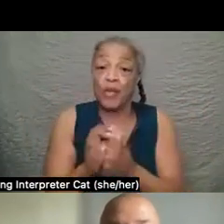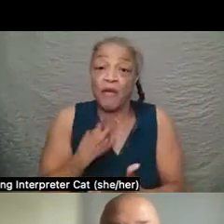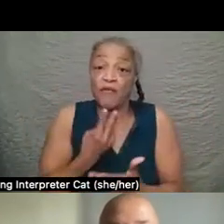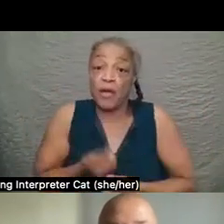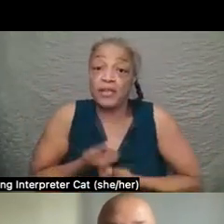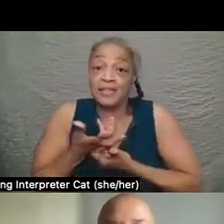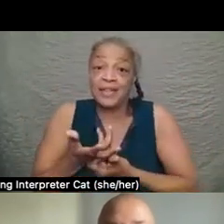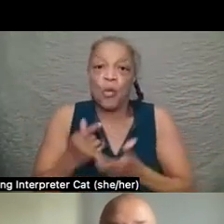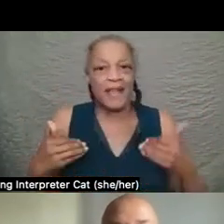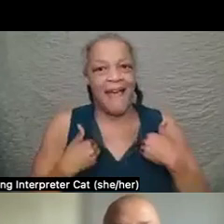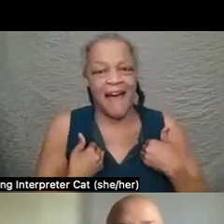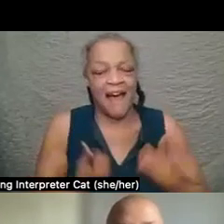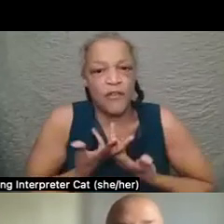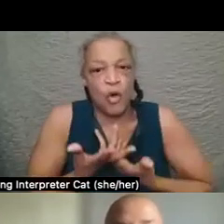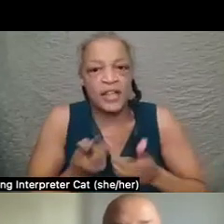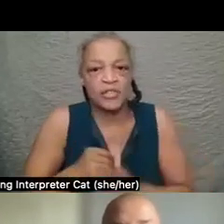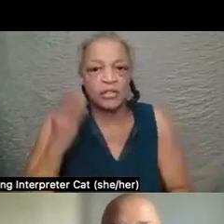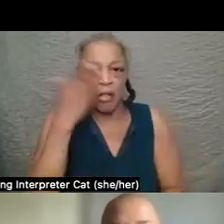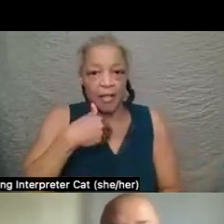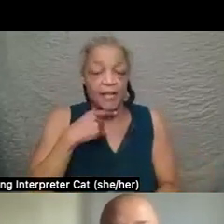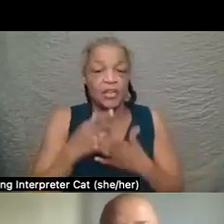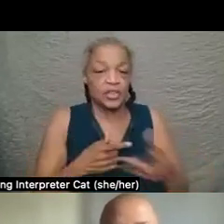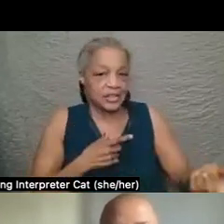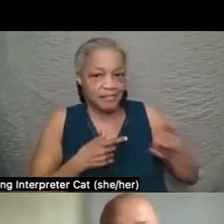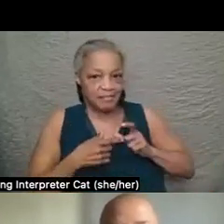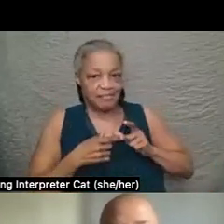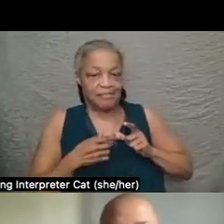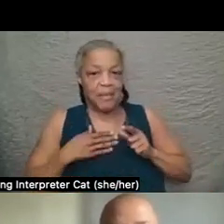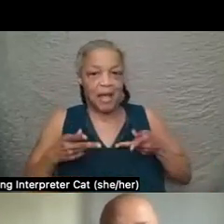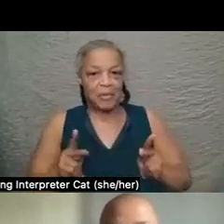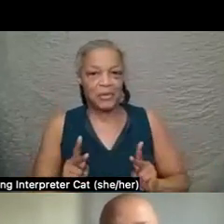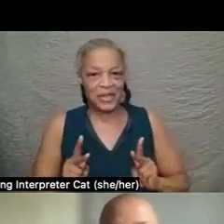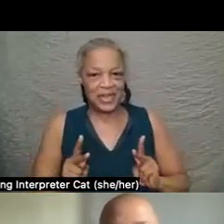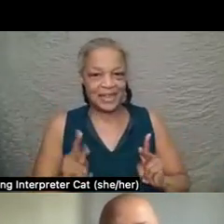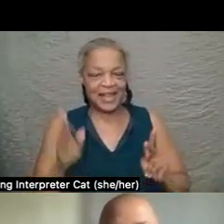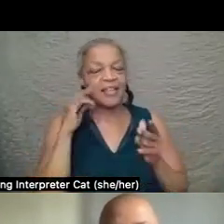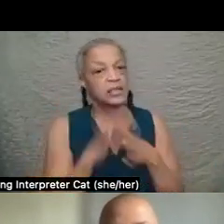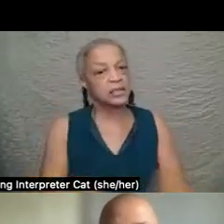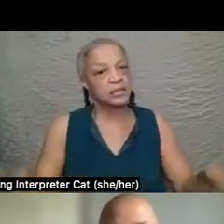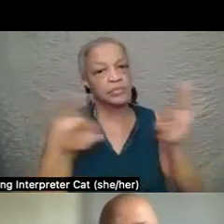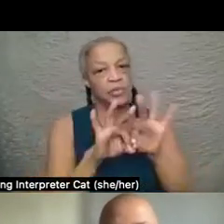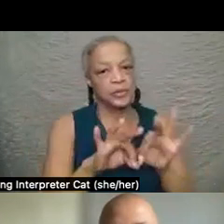have one, you're just passing the mic, right? And I think that's super duper important.